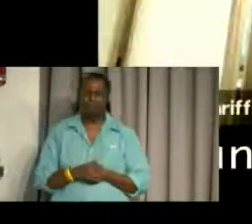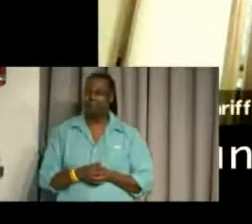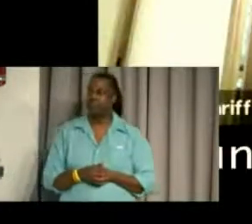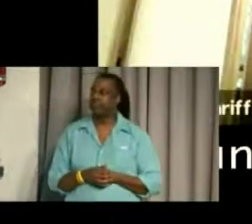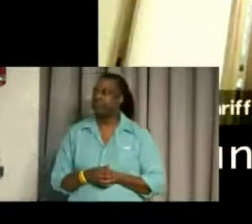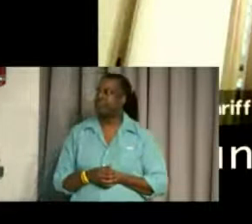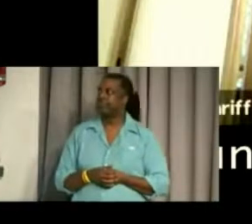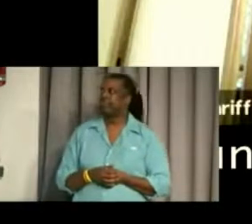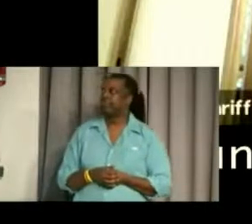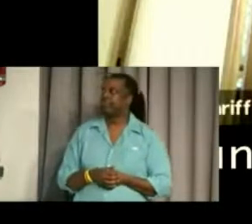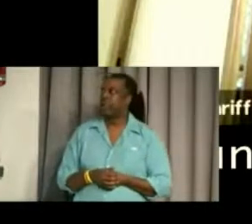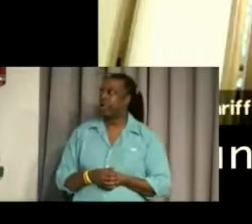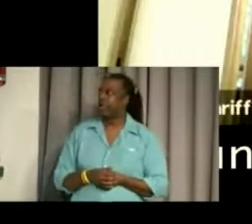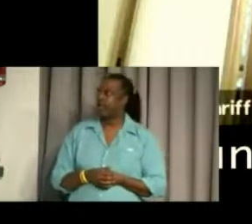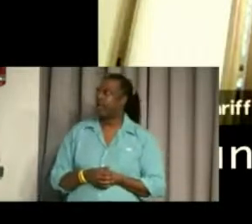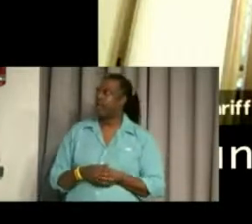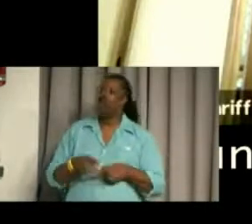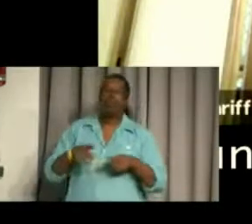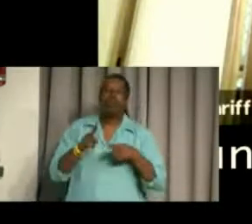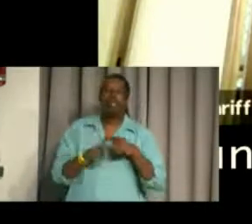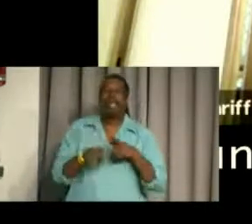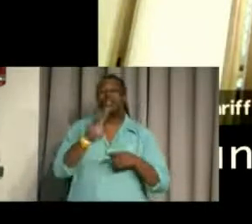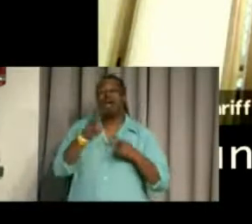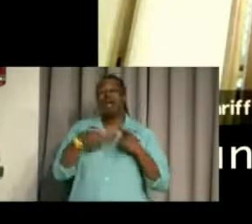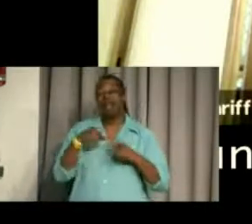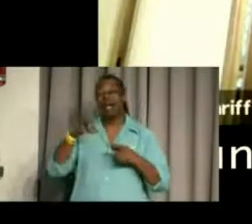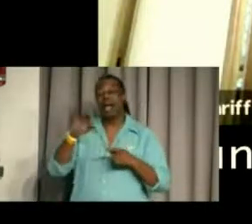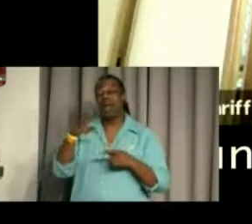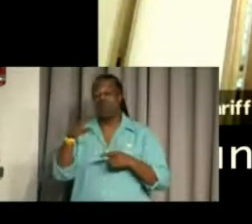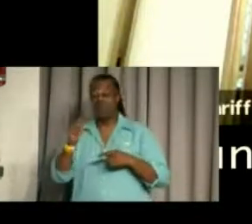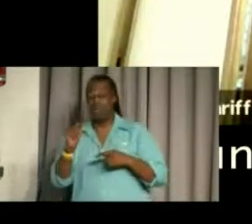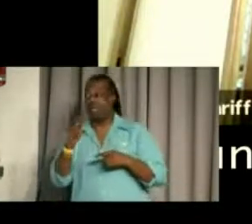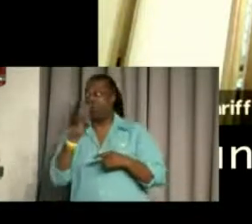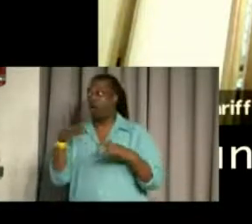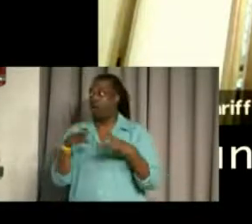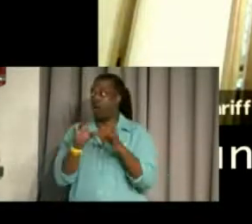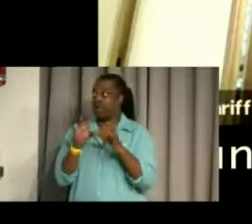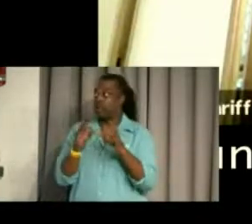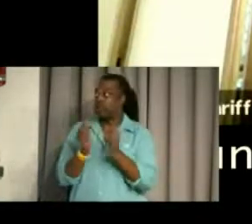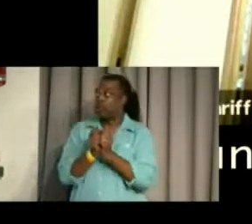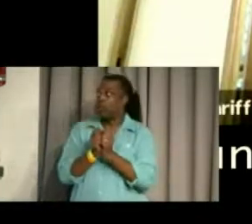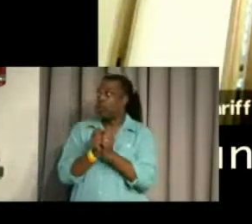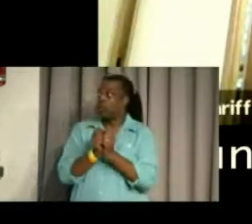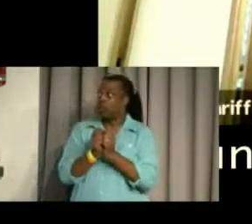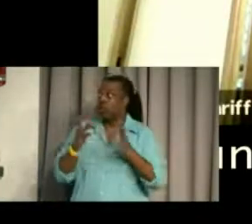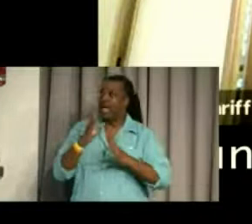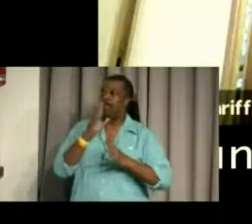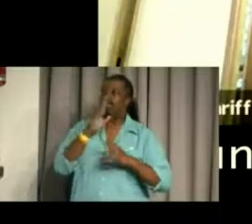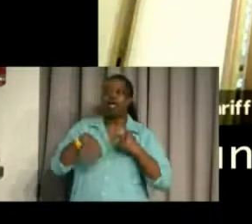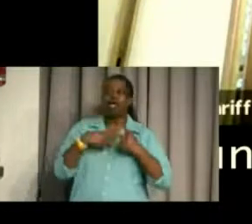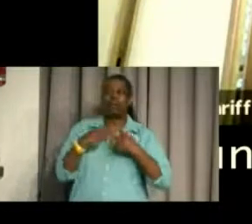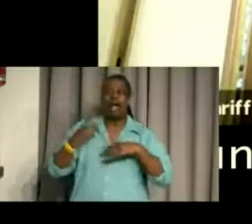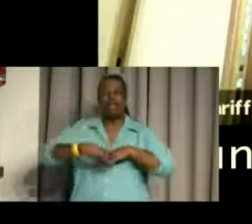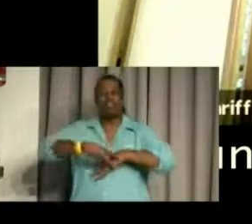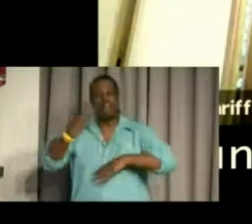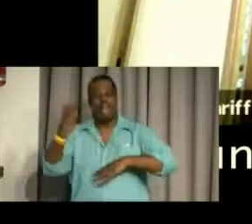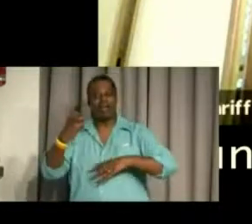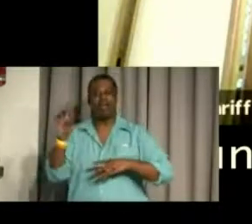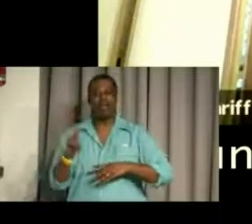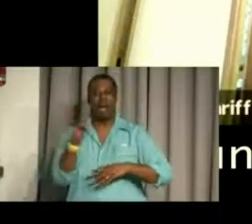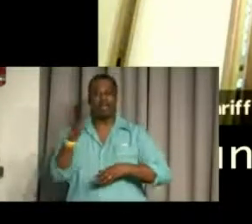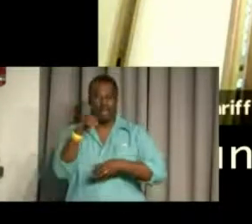Well, we can't talk about the Flint water crisis unless we talk about the theft of democracy in Flint,